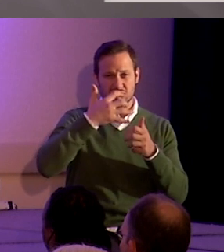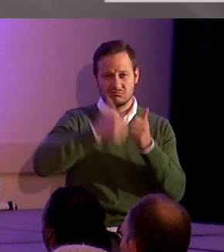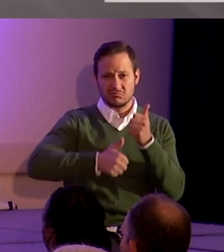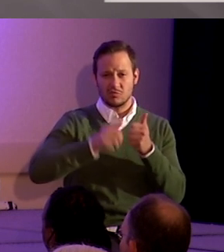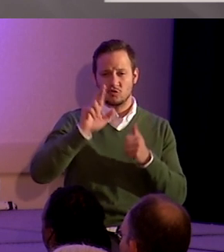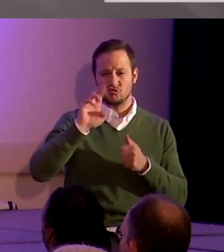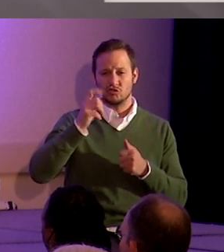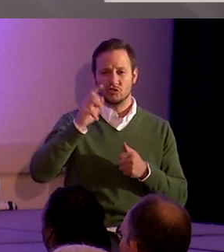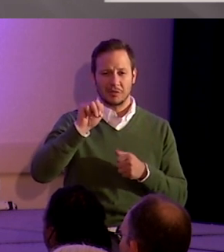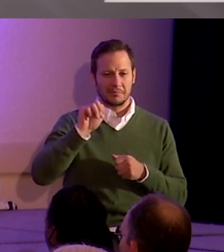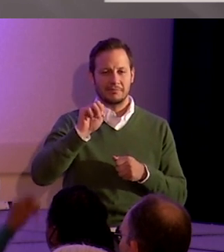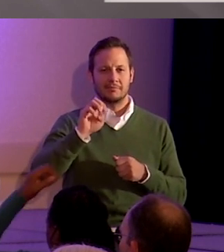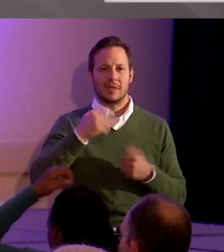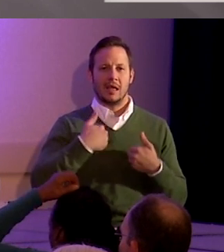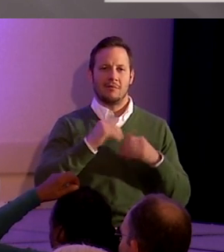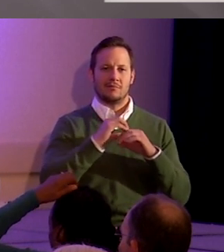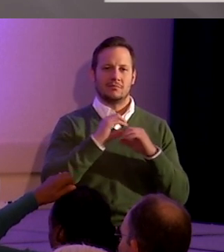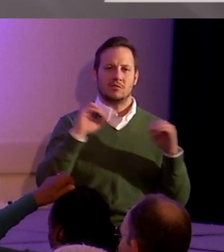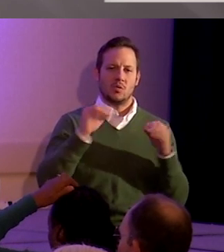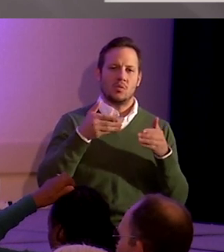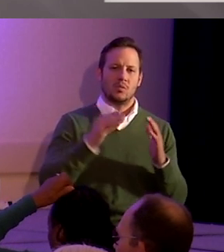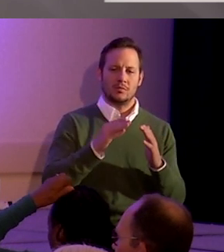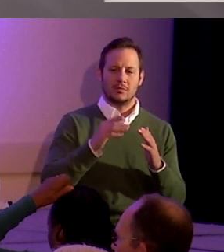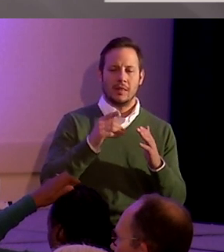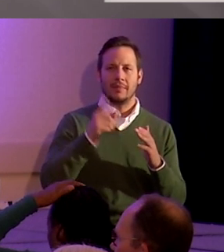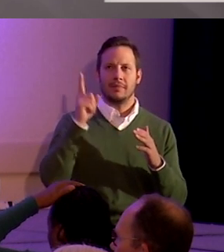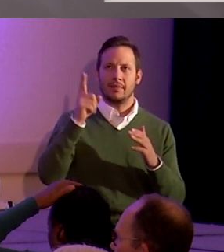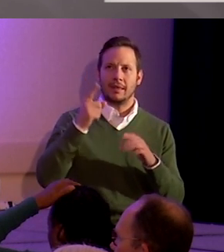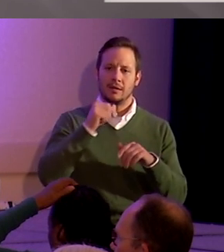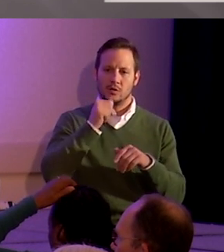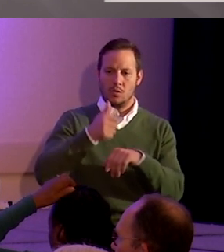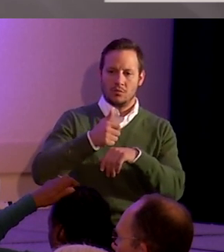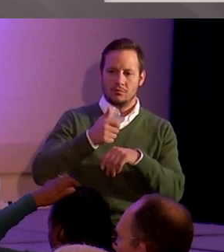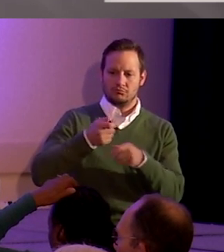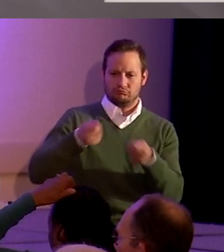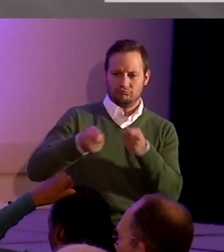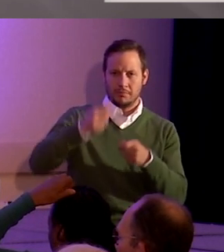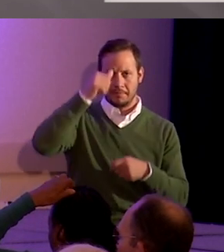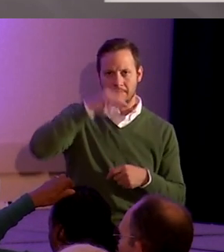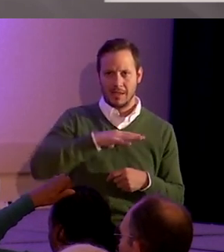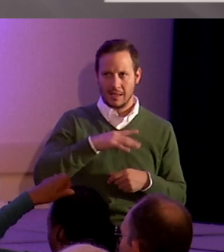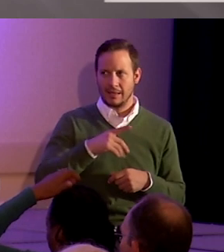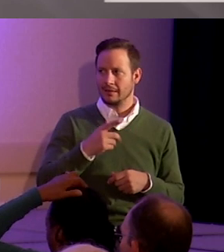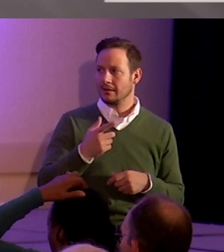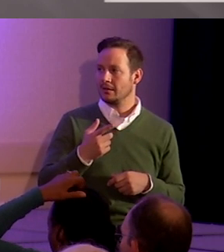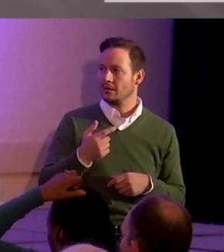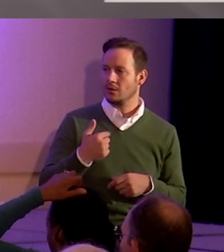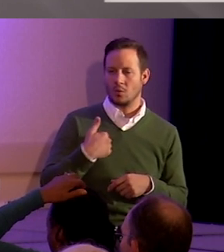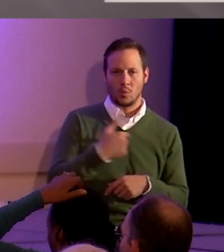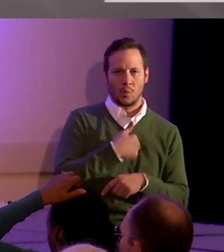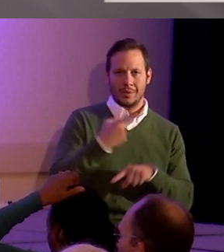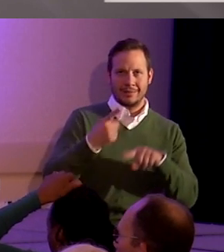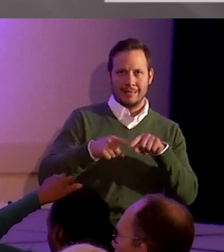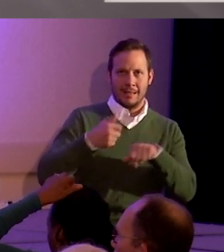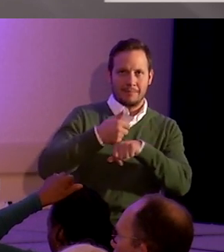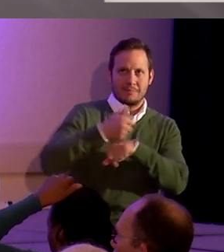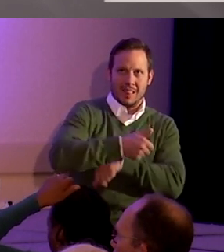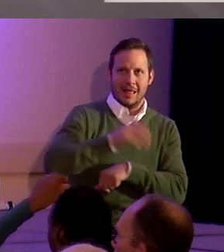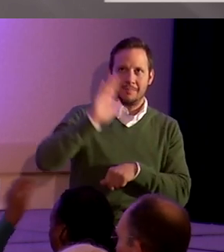of women. It is absurd to blame the Islamic regime of Iran's misogyny on those of us who